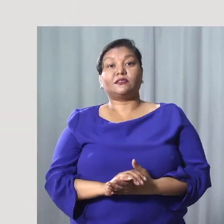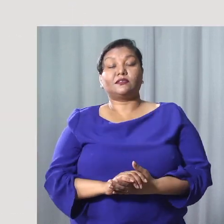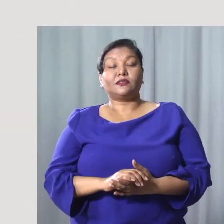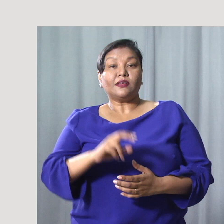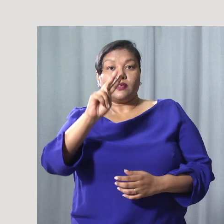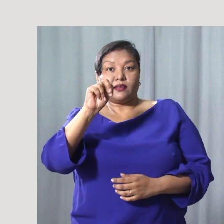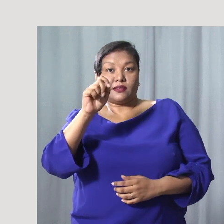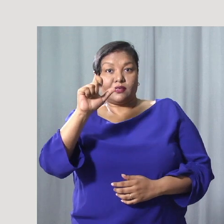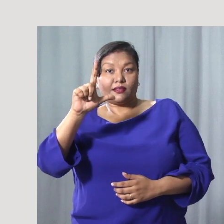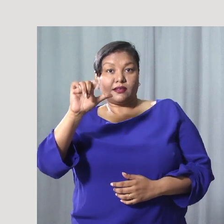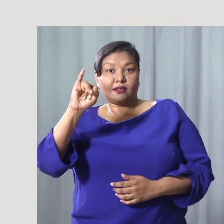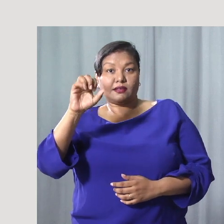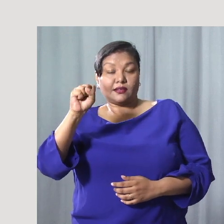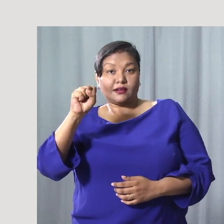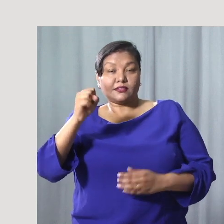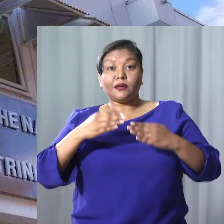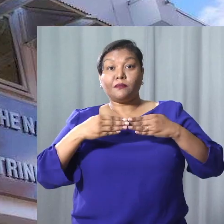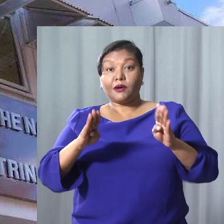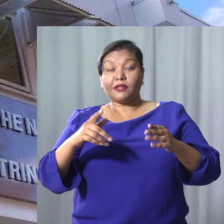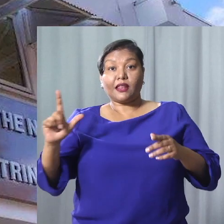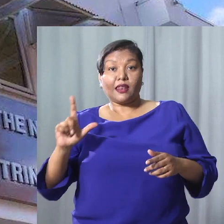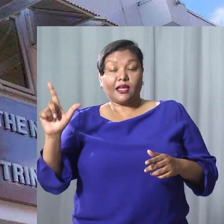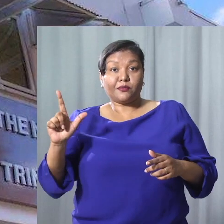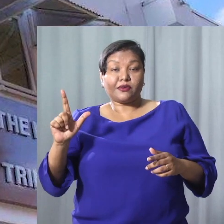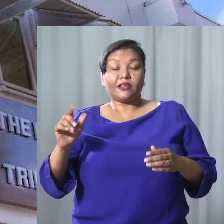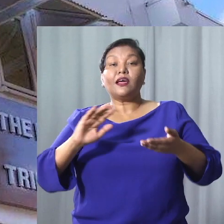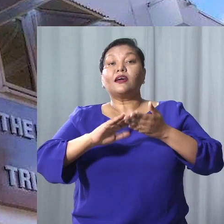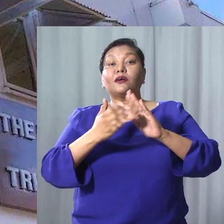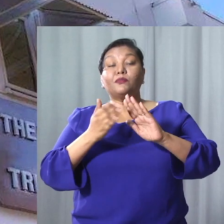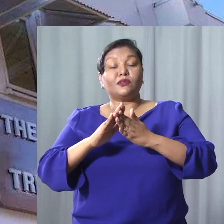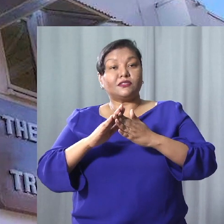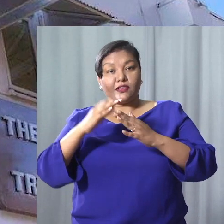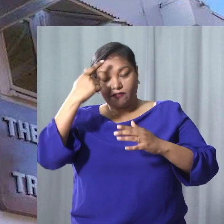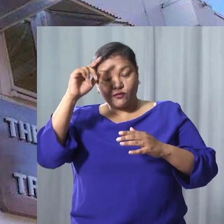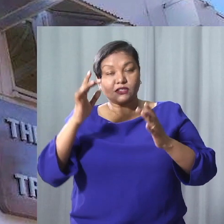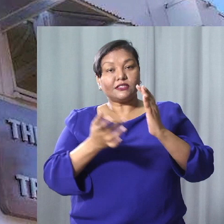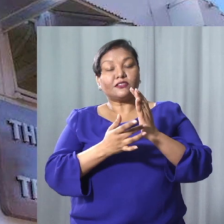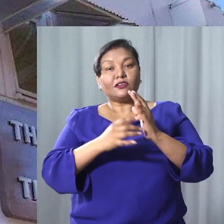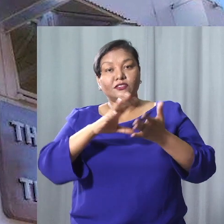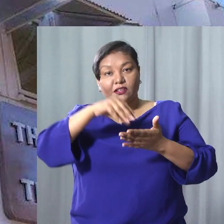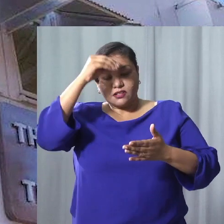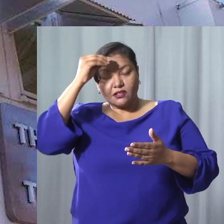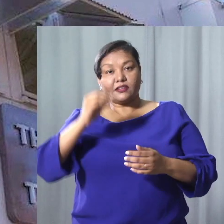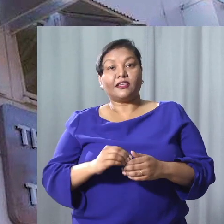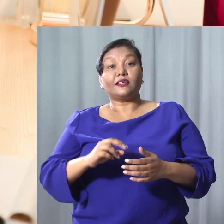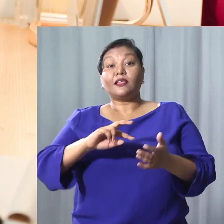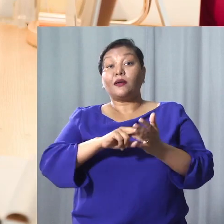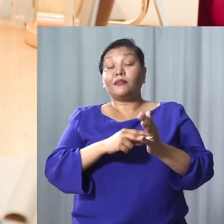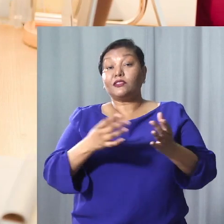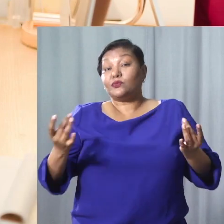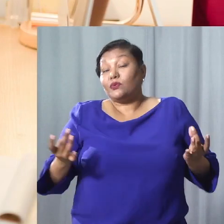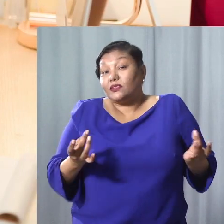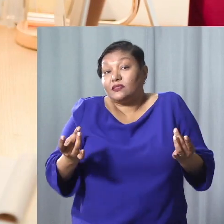NALIS public libraries are builders of digitally inclusive communities. This means that we lead